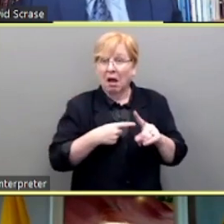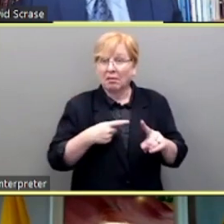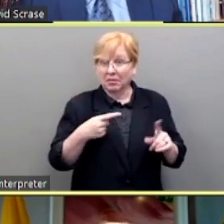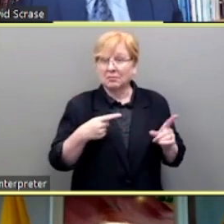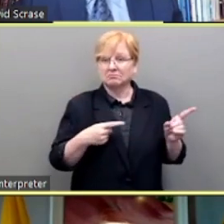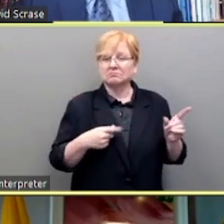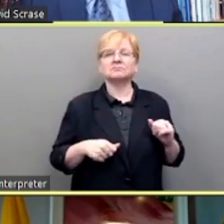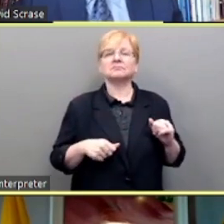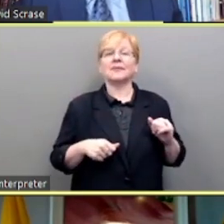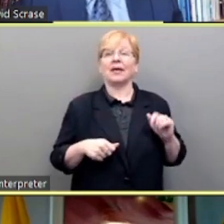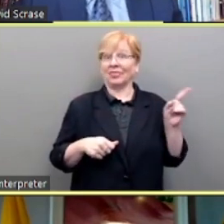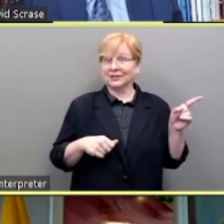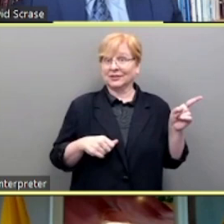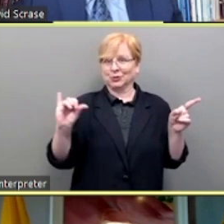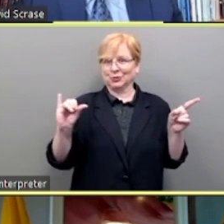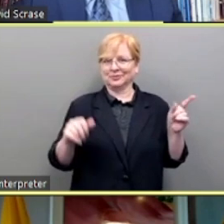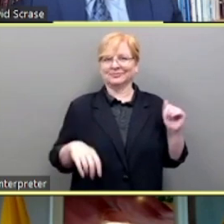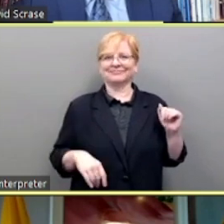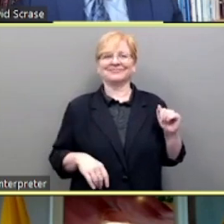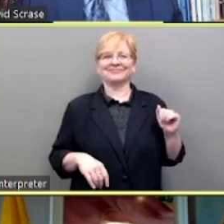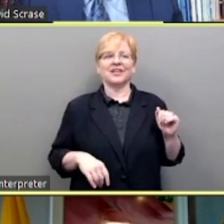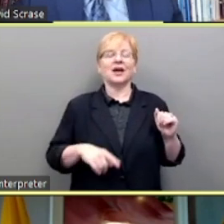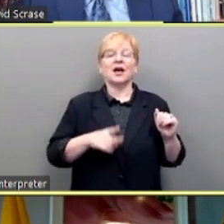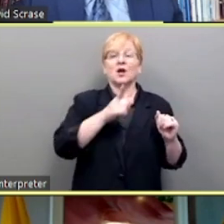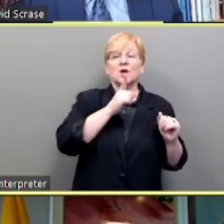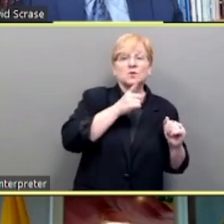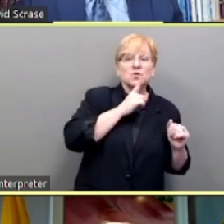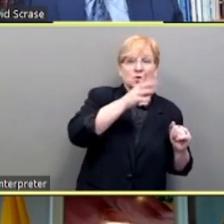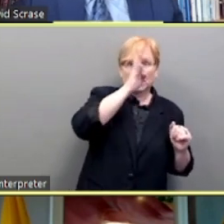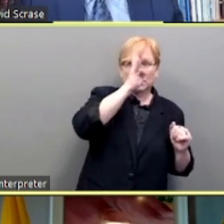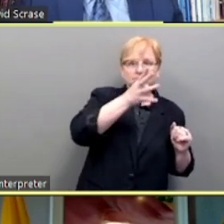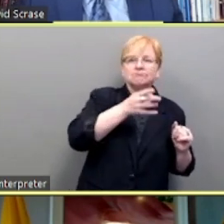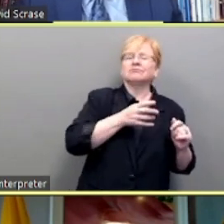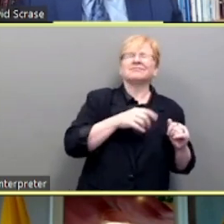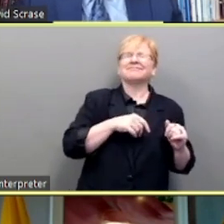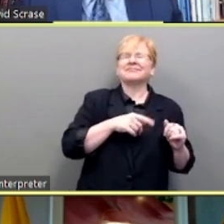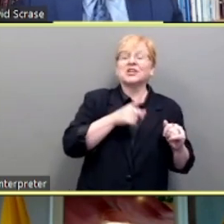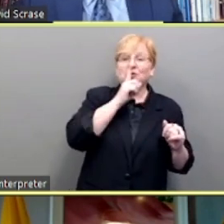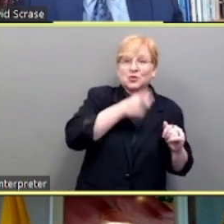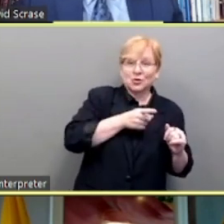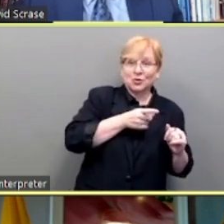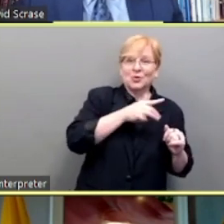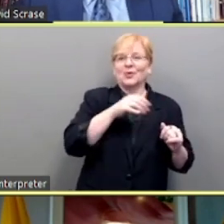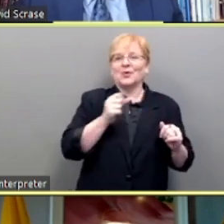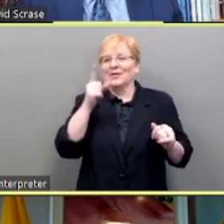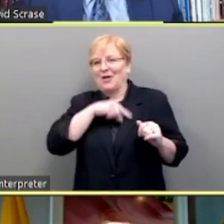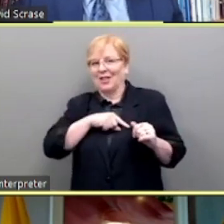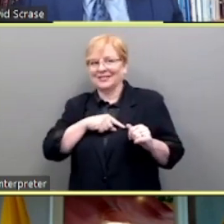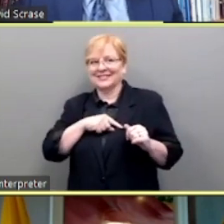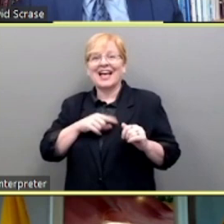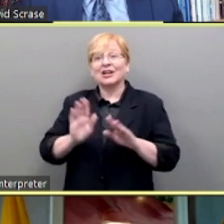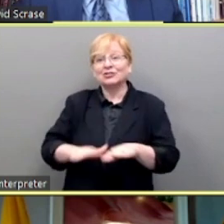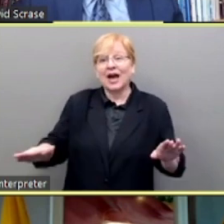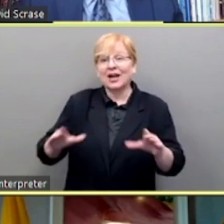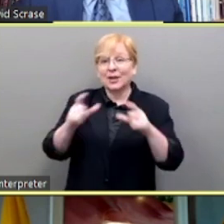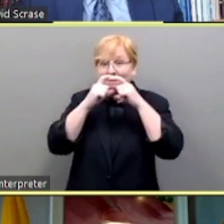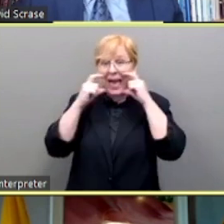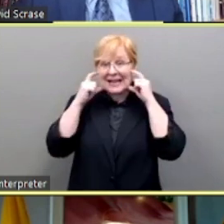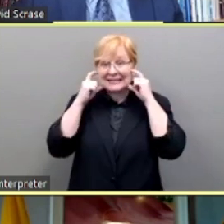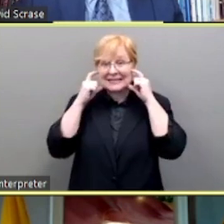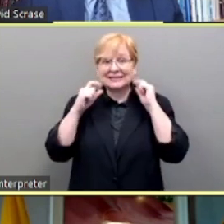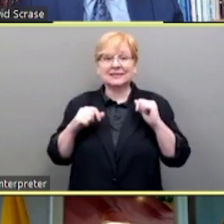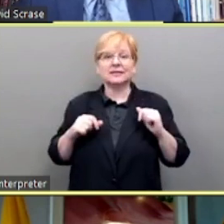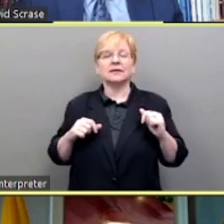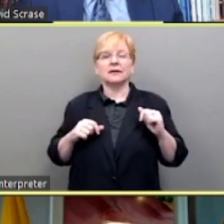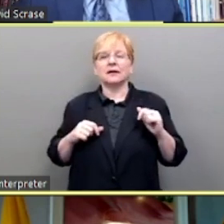please, is on myths and facts for childhood masking. And there are a lot of them out there. There are